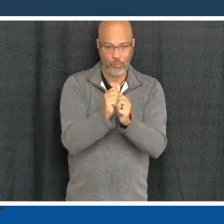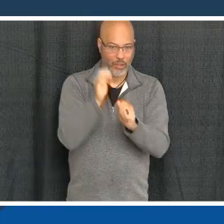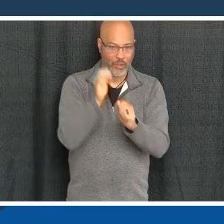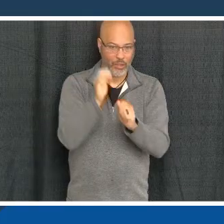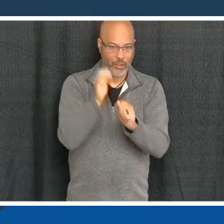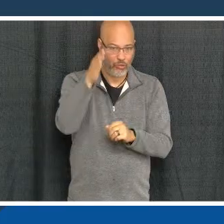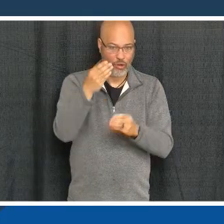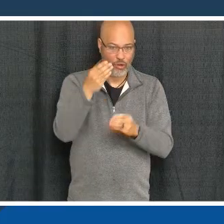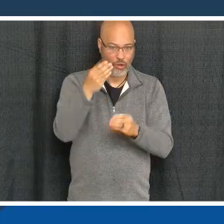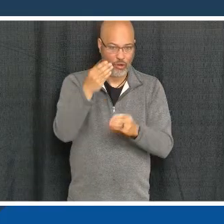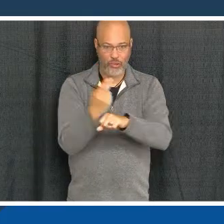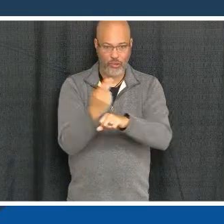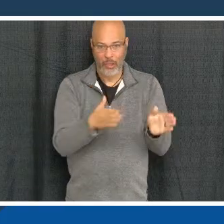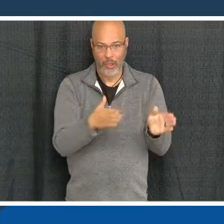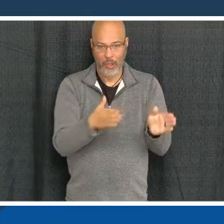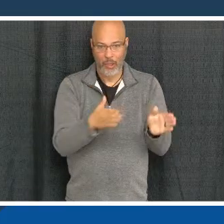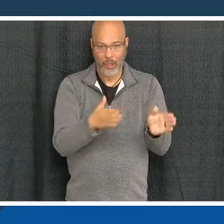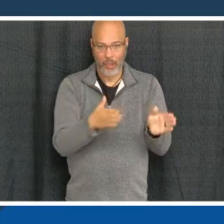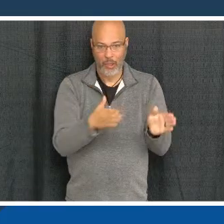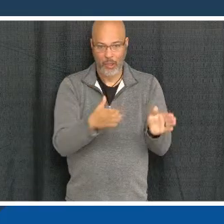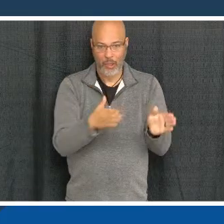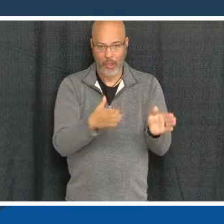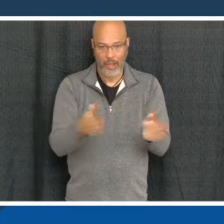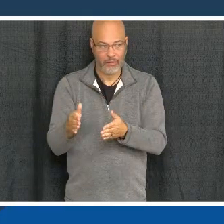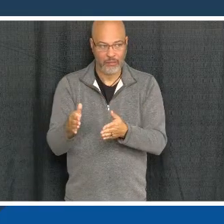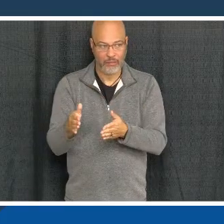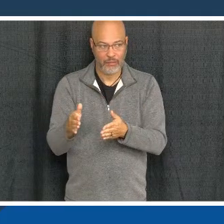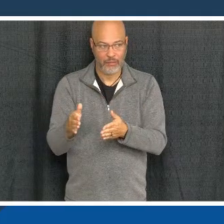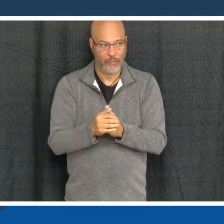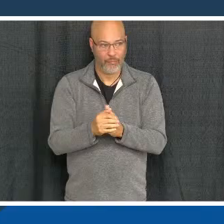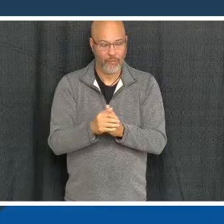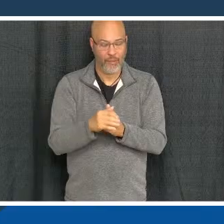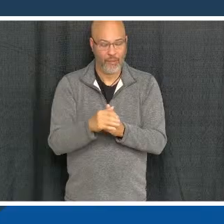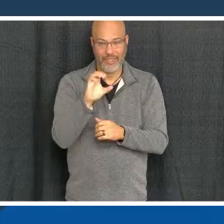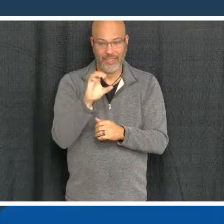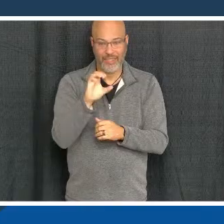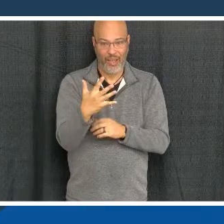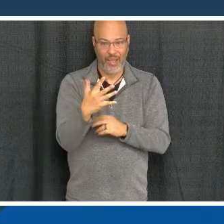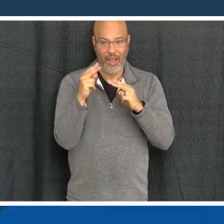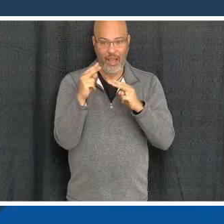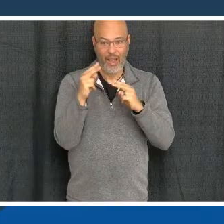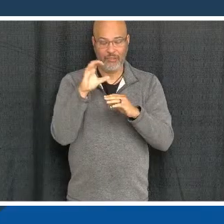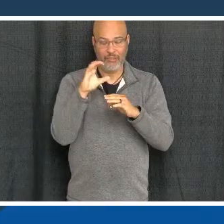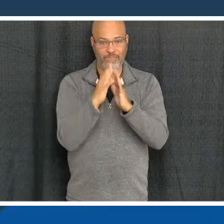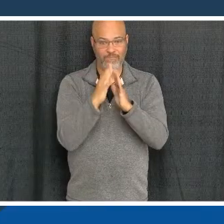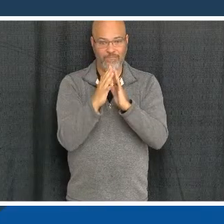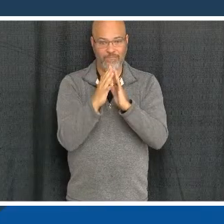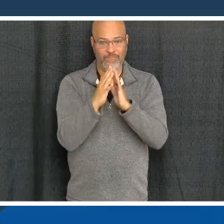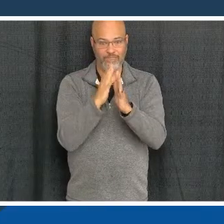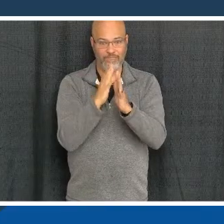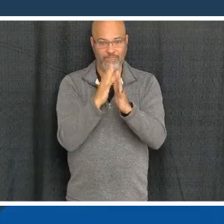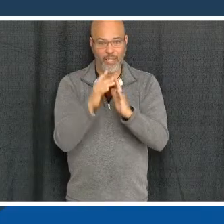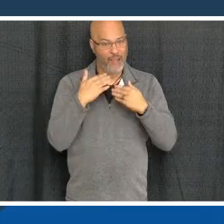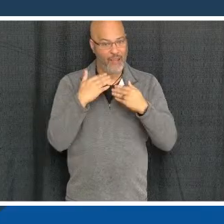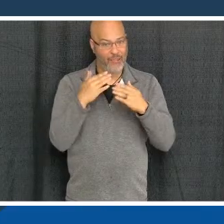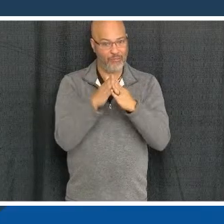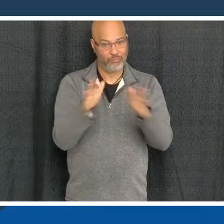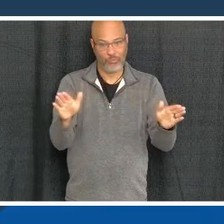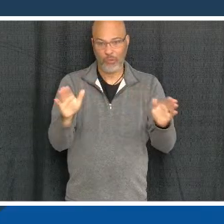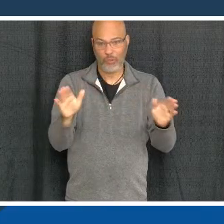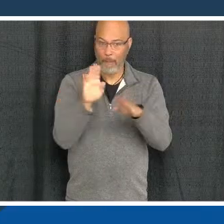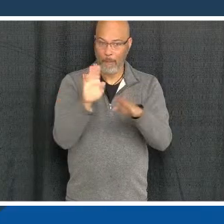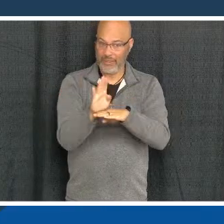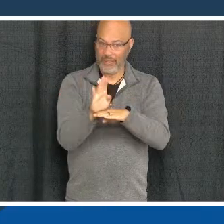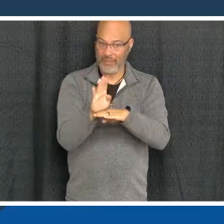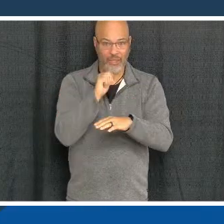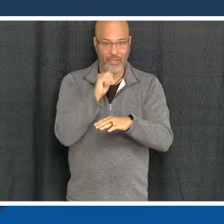land use map designation of suburban neighborhood. C5 highway arterial commercial district permits a wide range of uses, many of